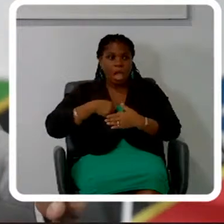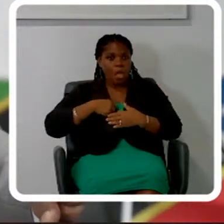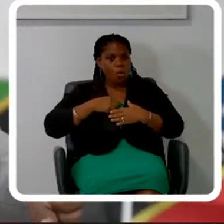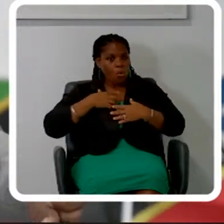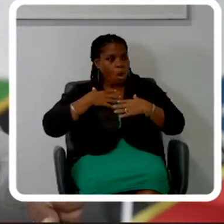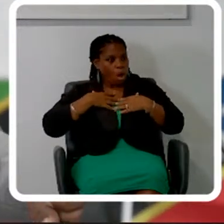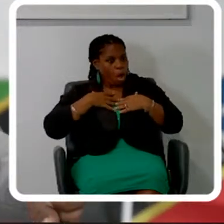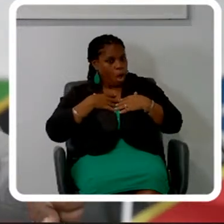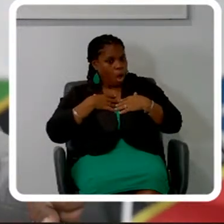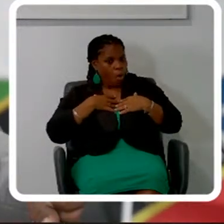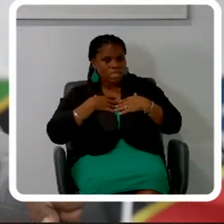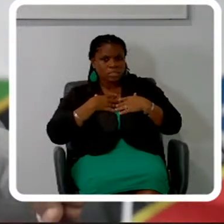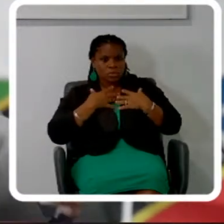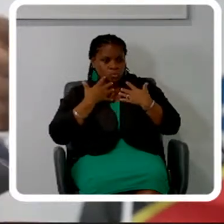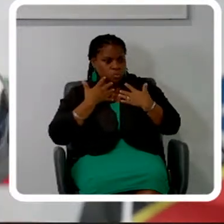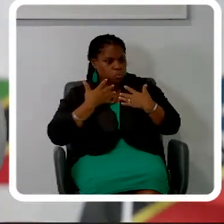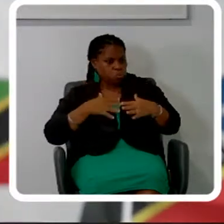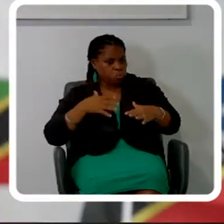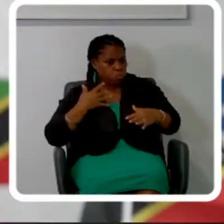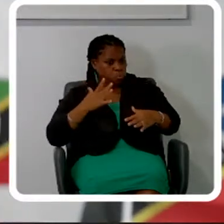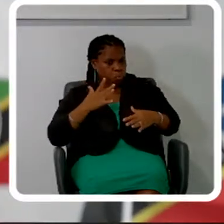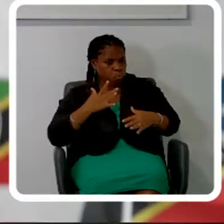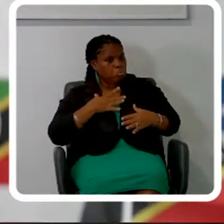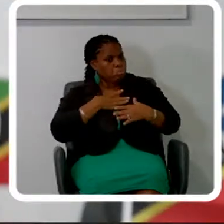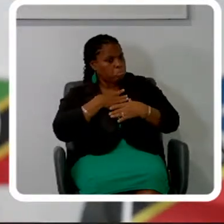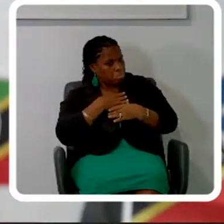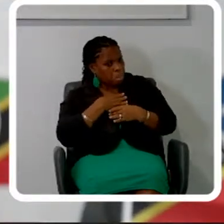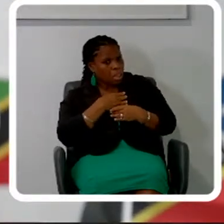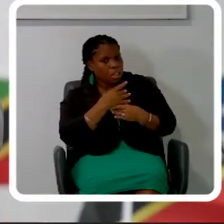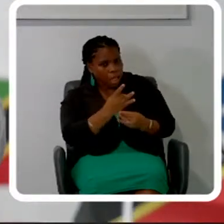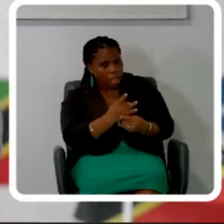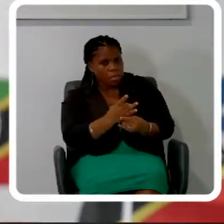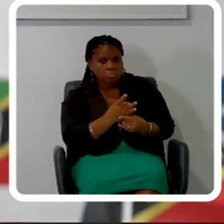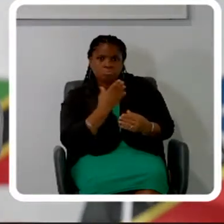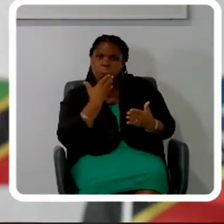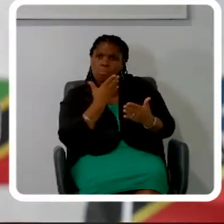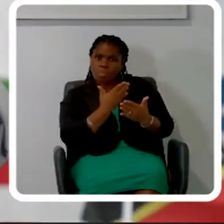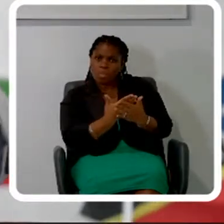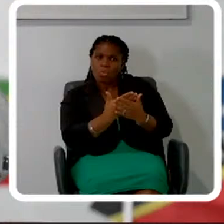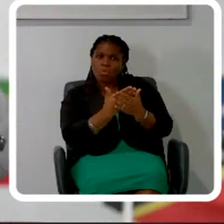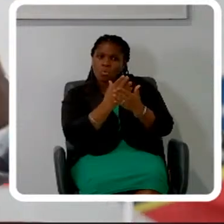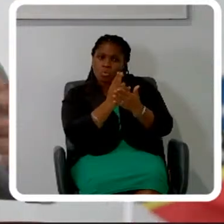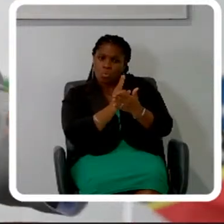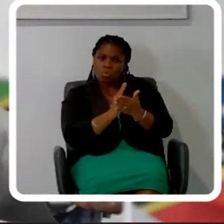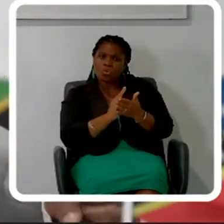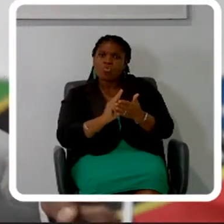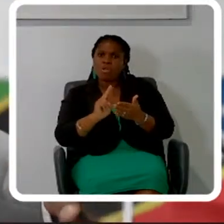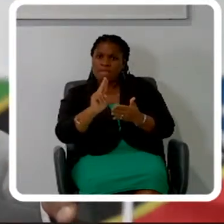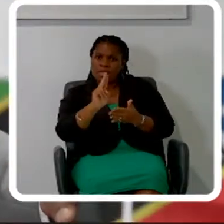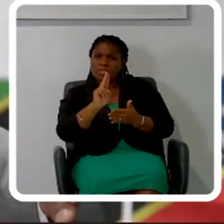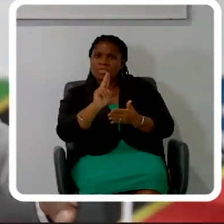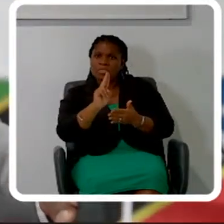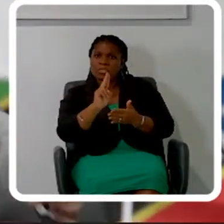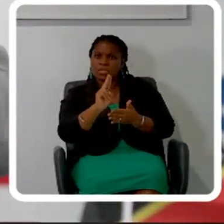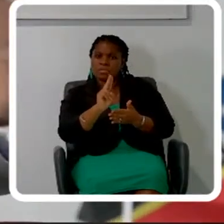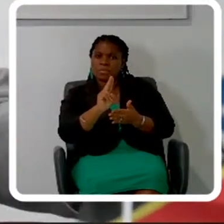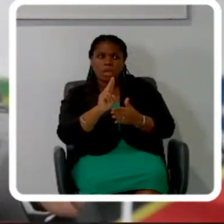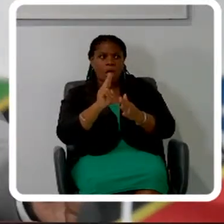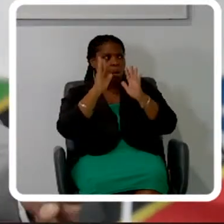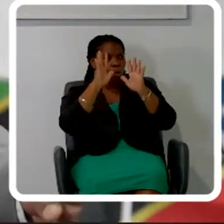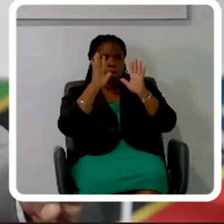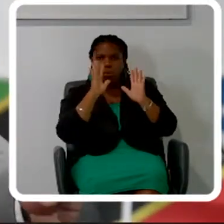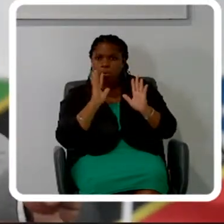of the United States of America. And they played as part, I was their guest and the band played for me. It's